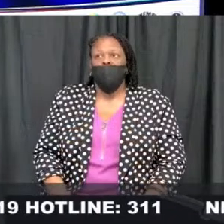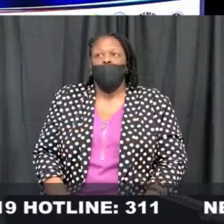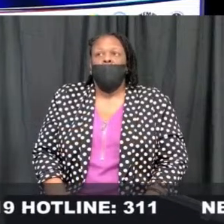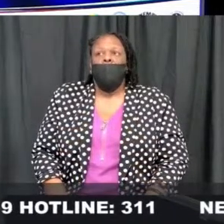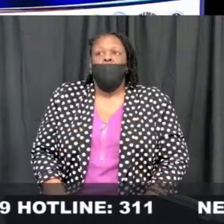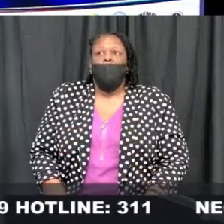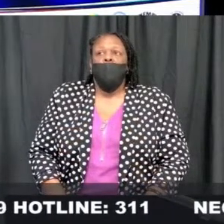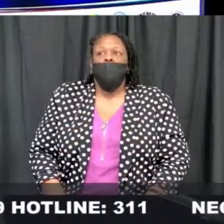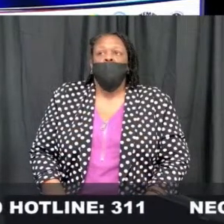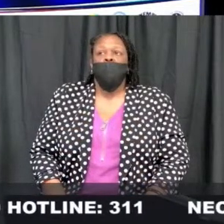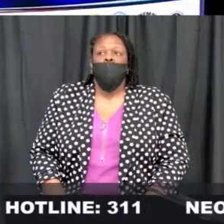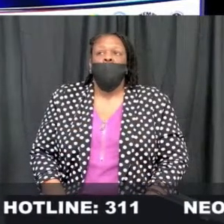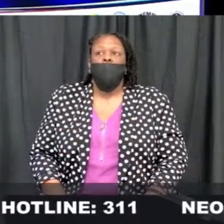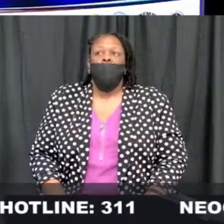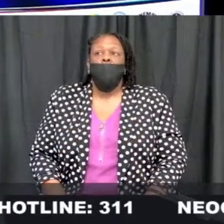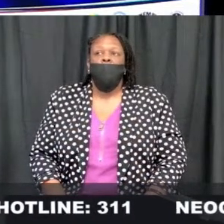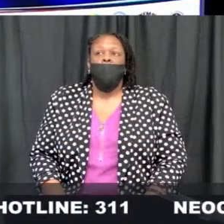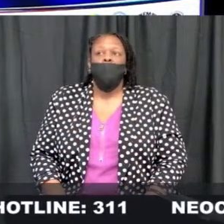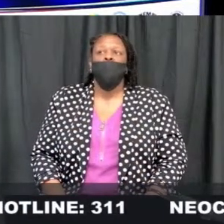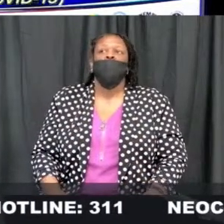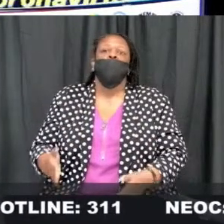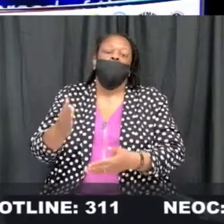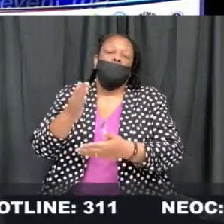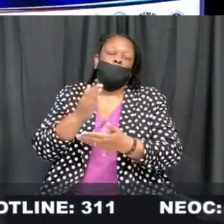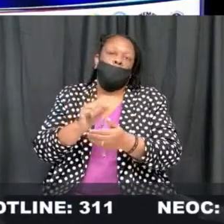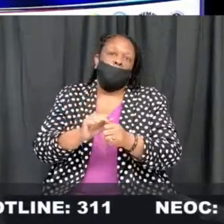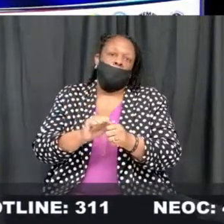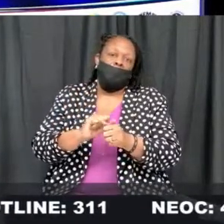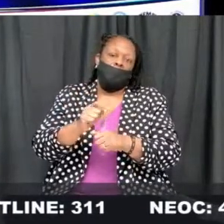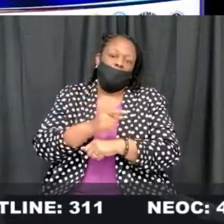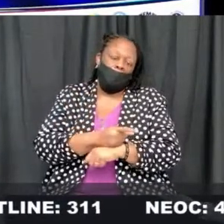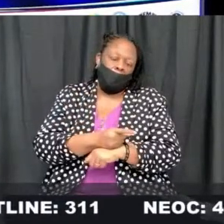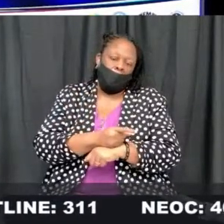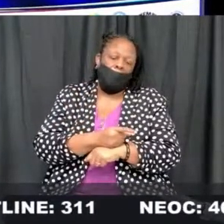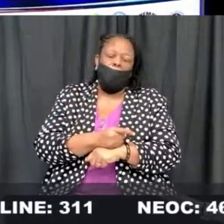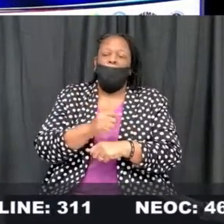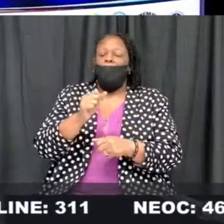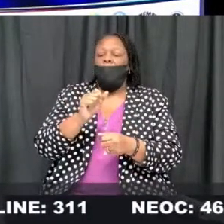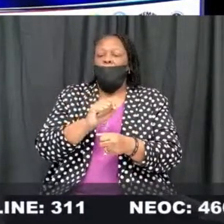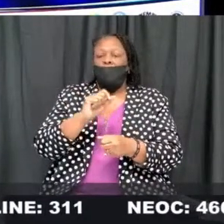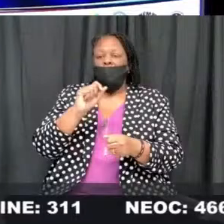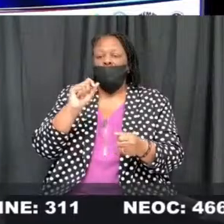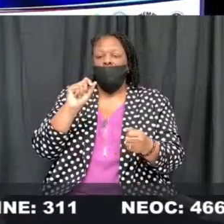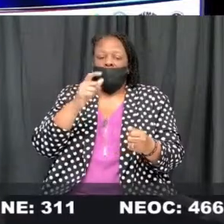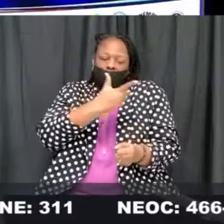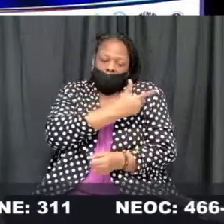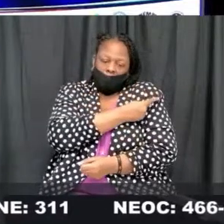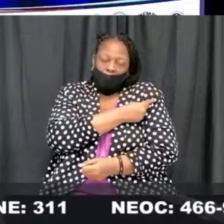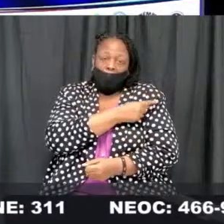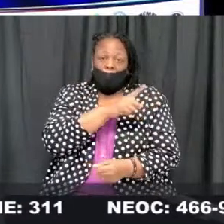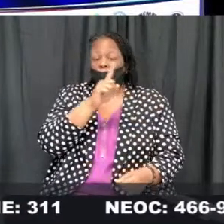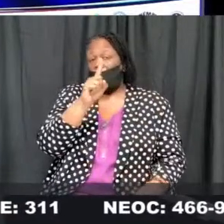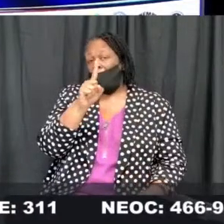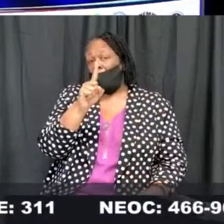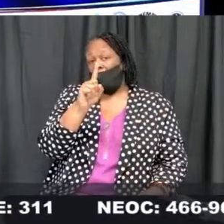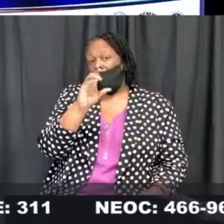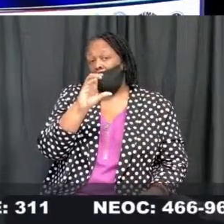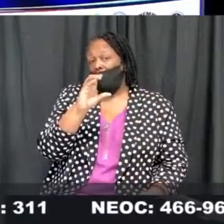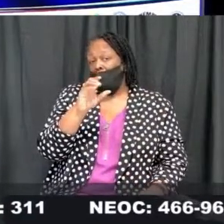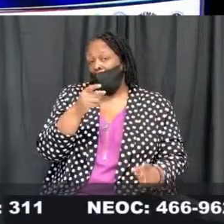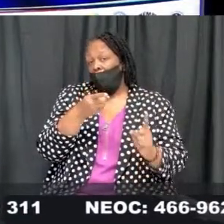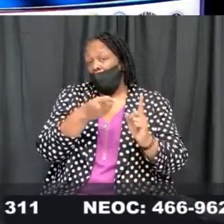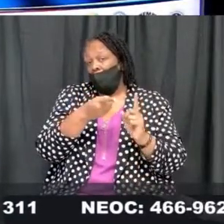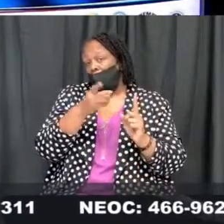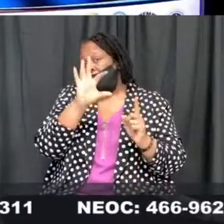we vaccinate between 190 to 200 and something plus persons per day. And at this rate, we hope